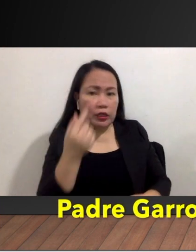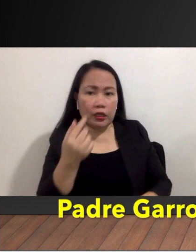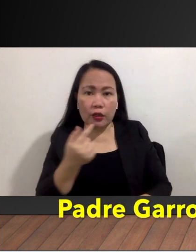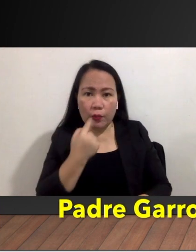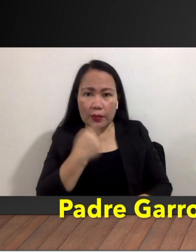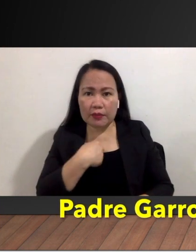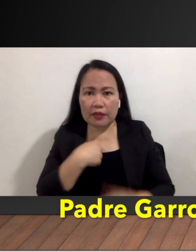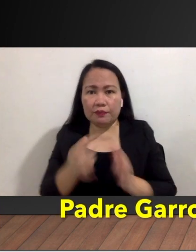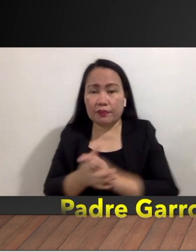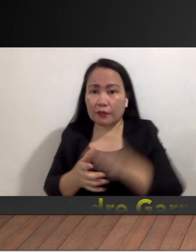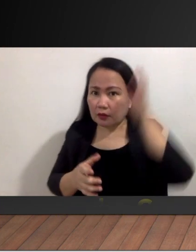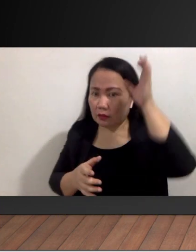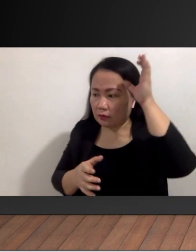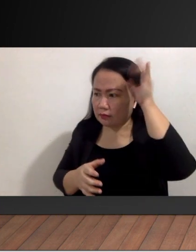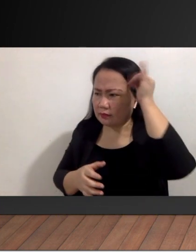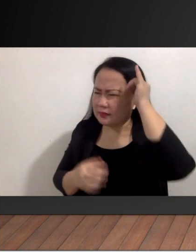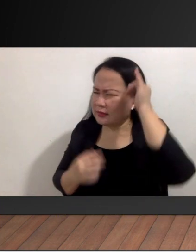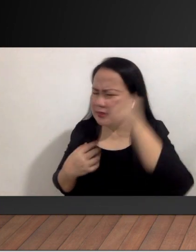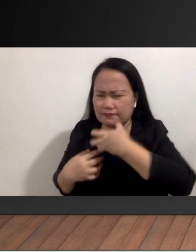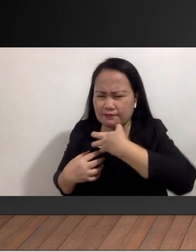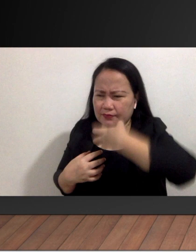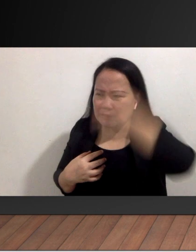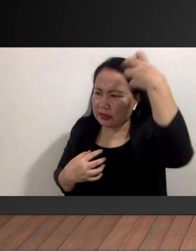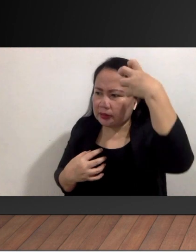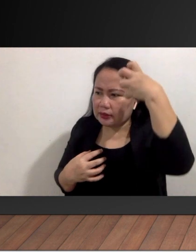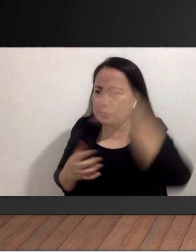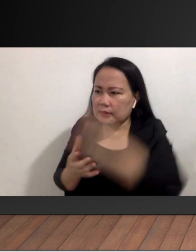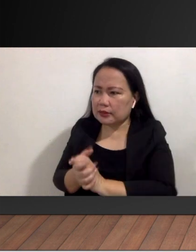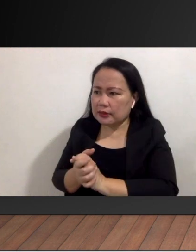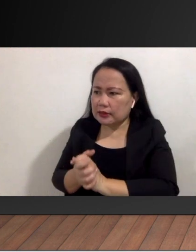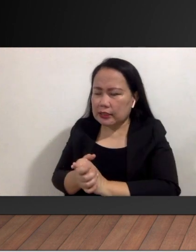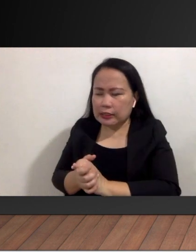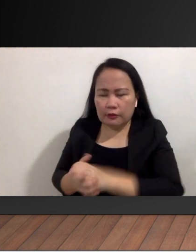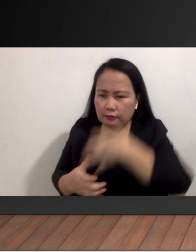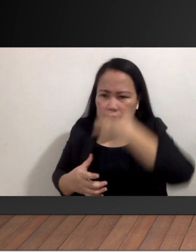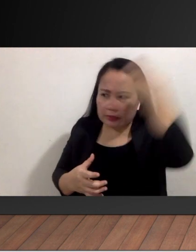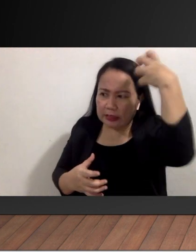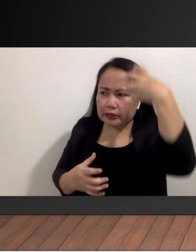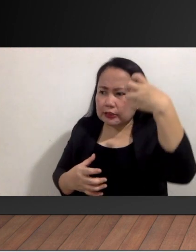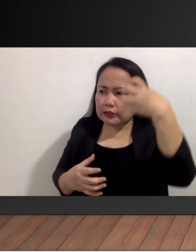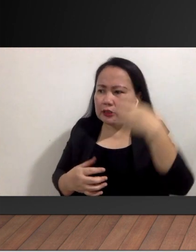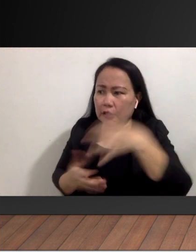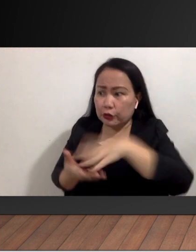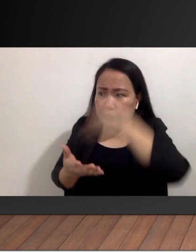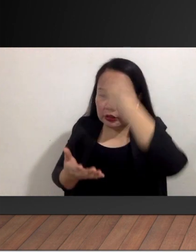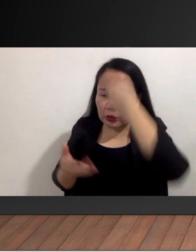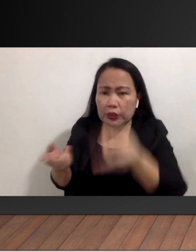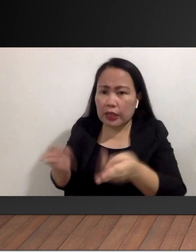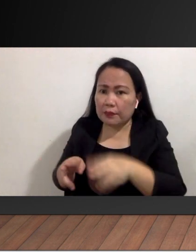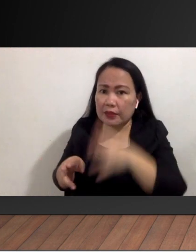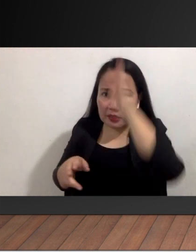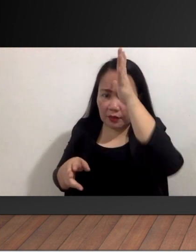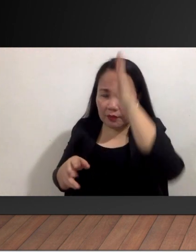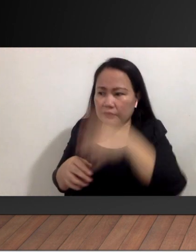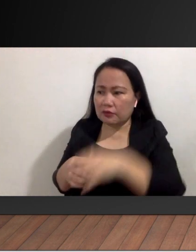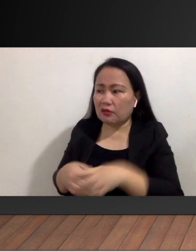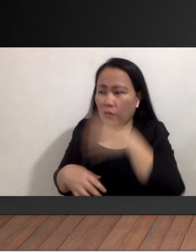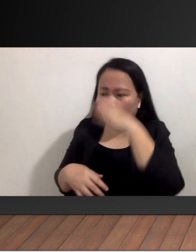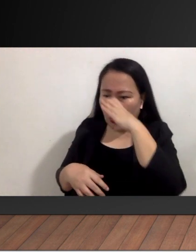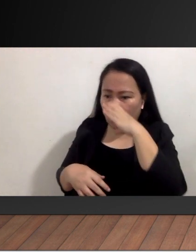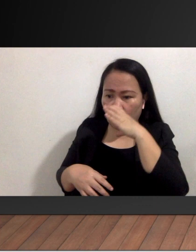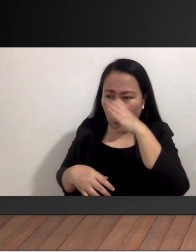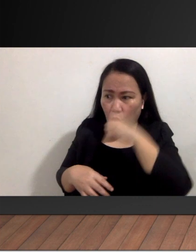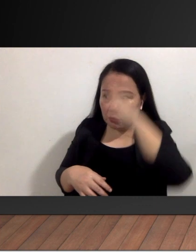order. Ibarra's face could not be painted due to the anxiety he felt, while the old man